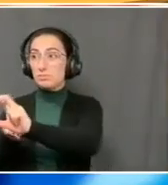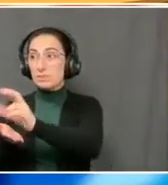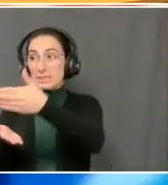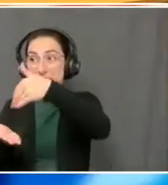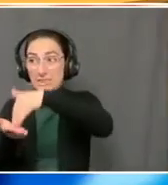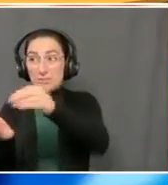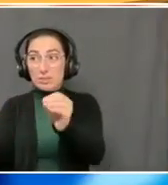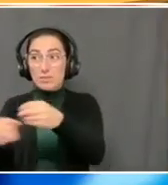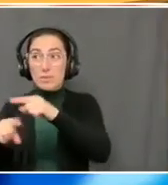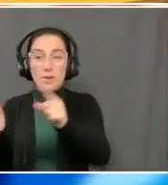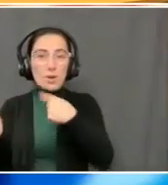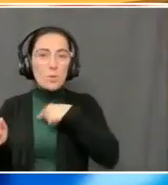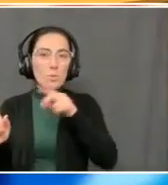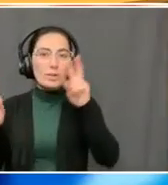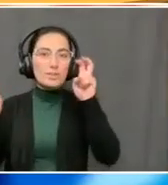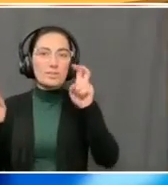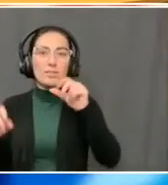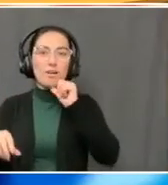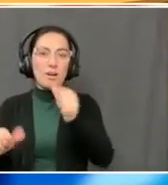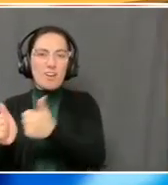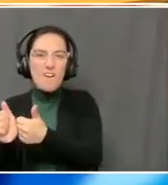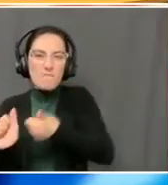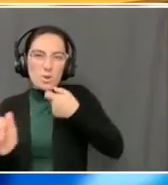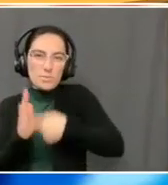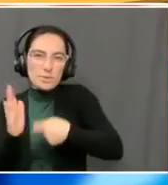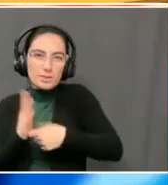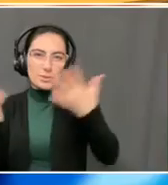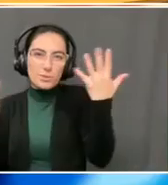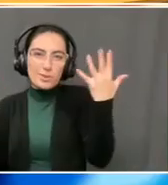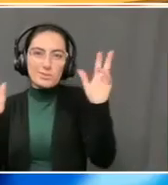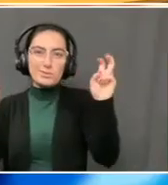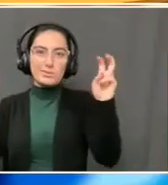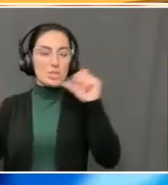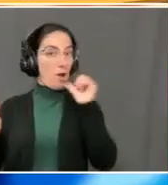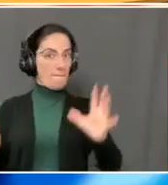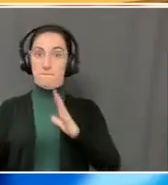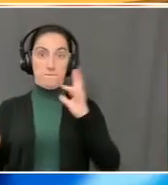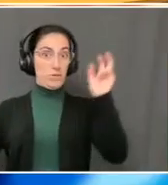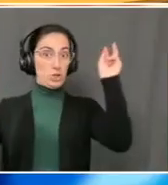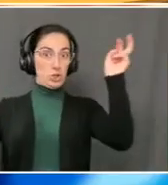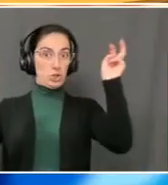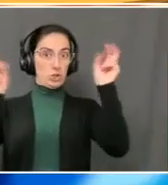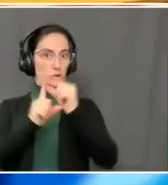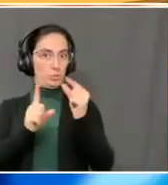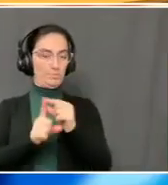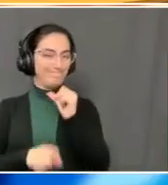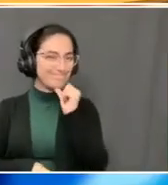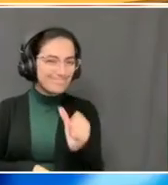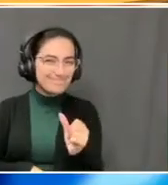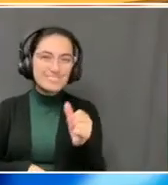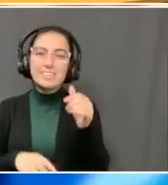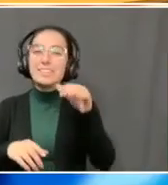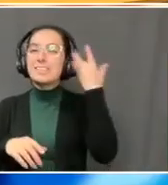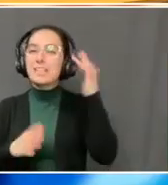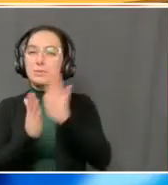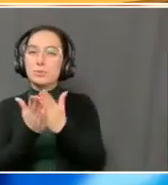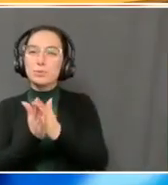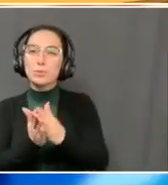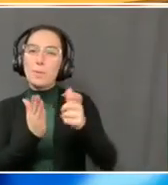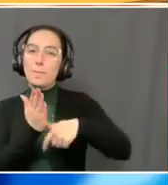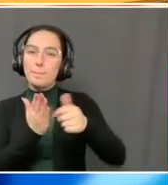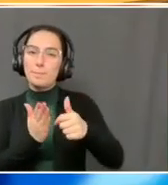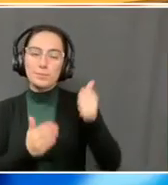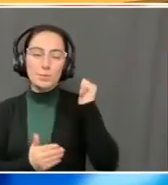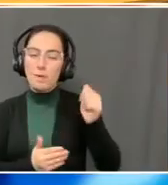consider unavoidable costs. Unavoidable cost is not an official term. That's not a term you'll find in the California School Accounting Manual,